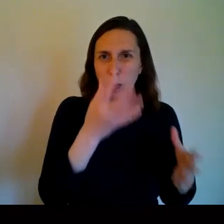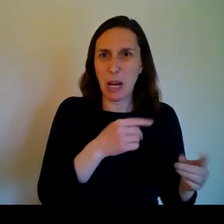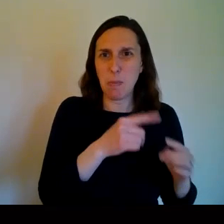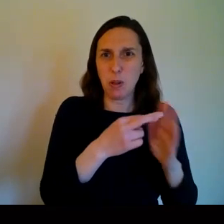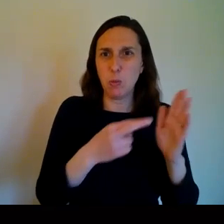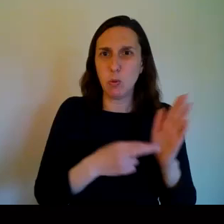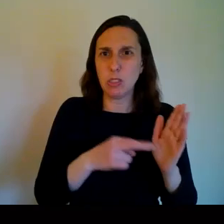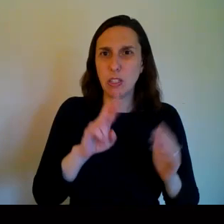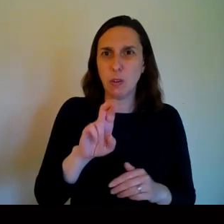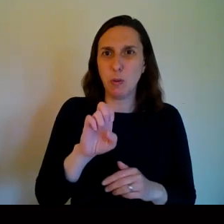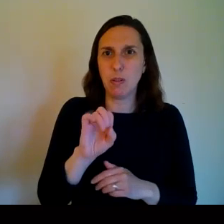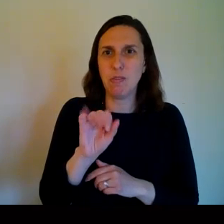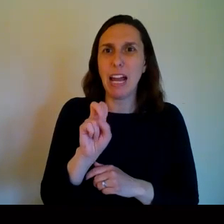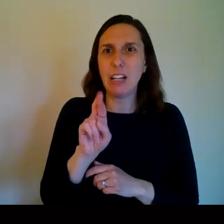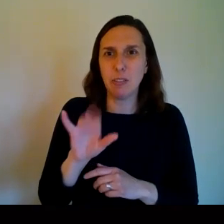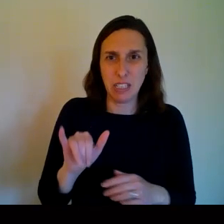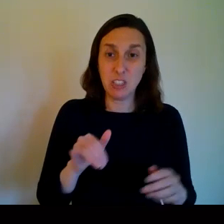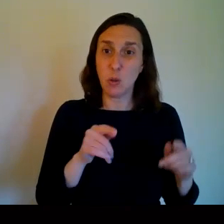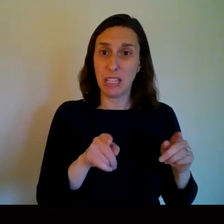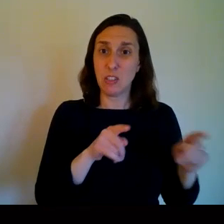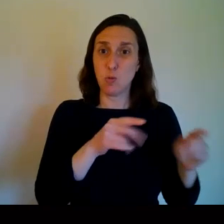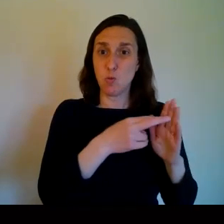refining process. So these rules will be